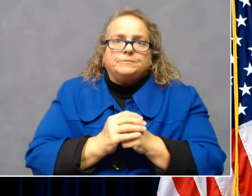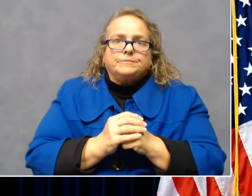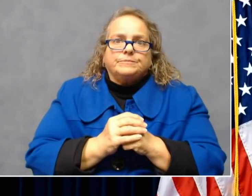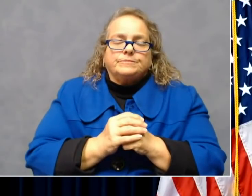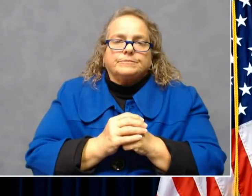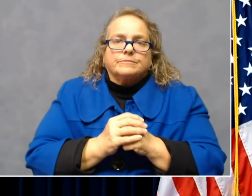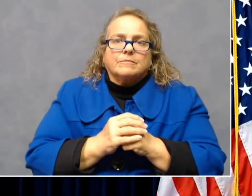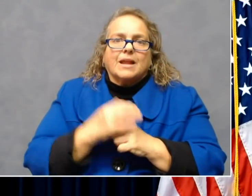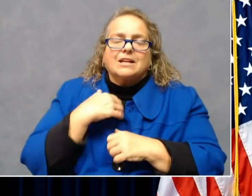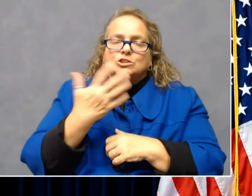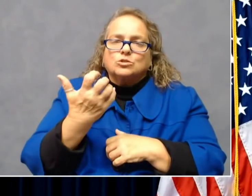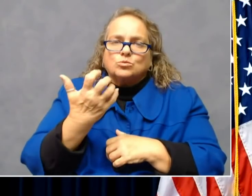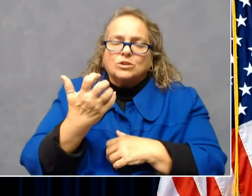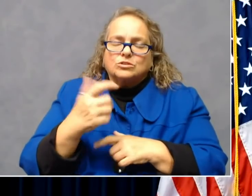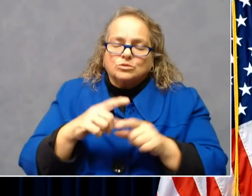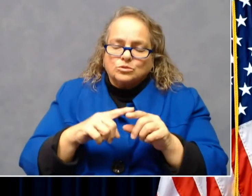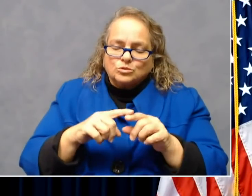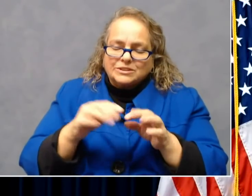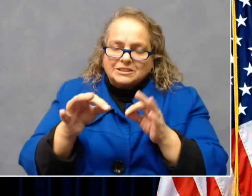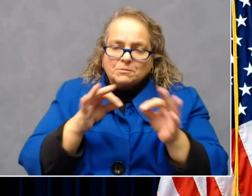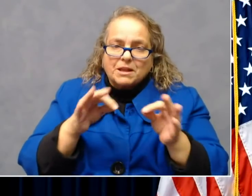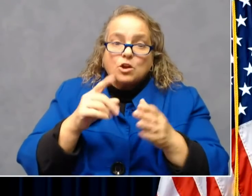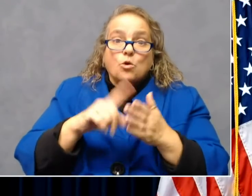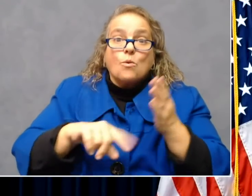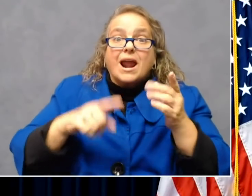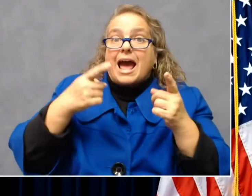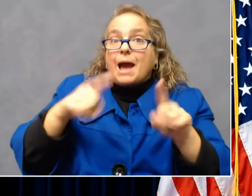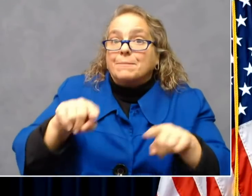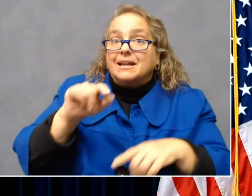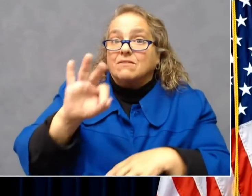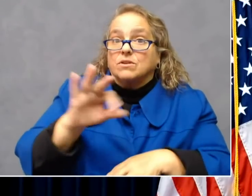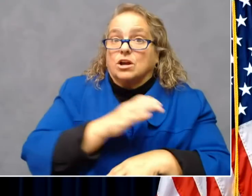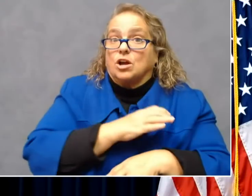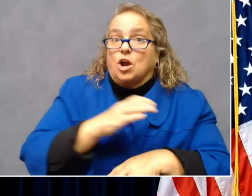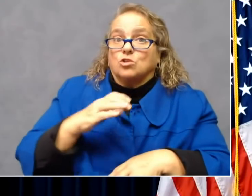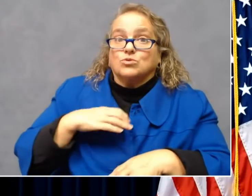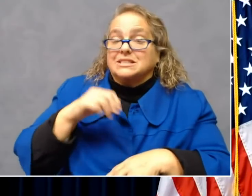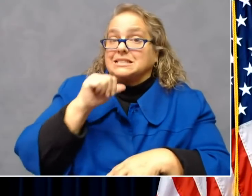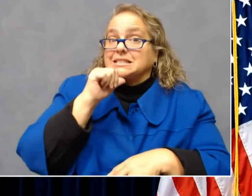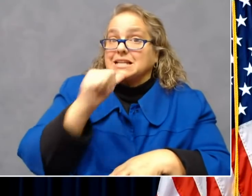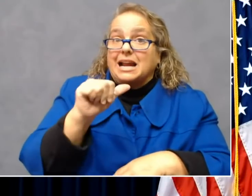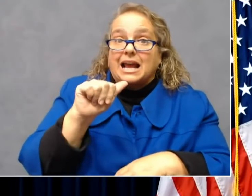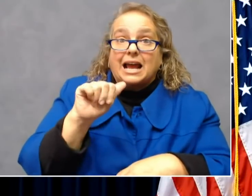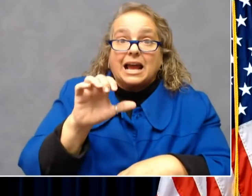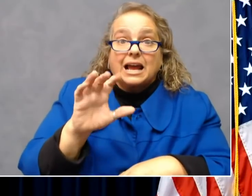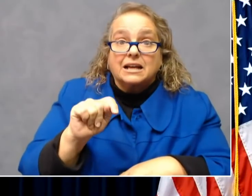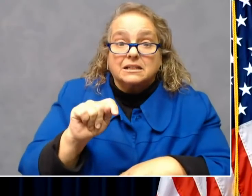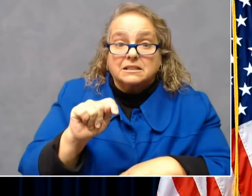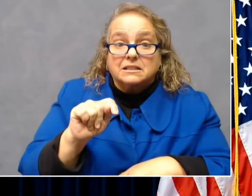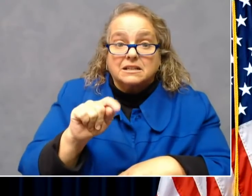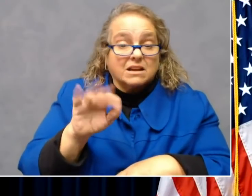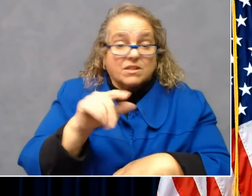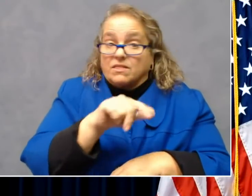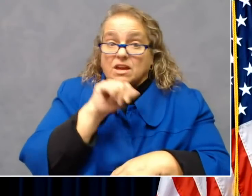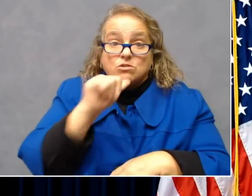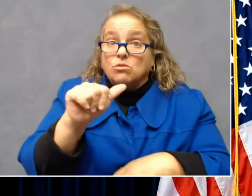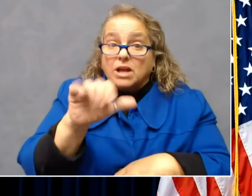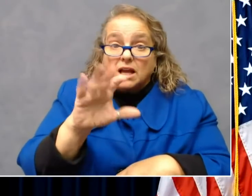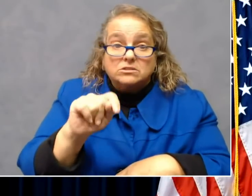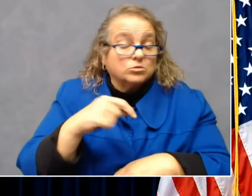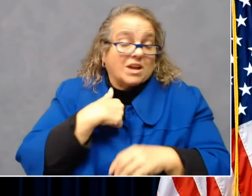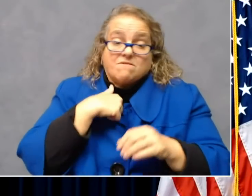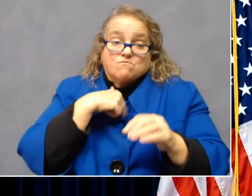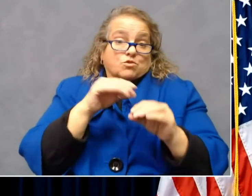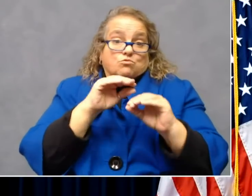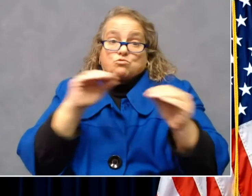what happens if Congress doesn't act. If Congress doesn't act, we don't have any additional relief for restaurants and bars,